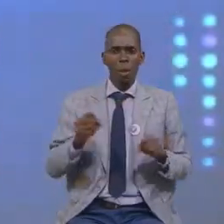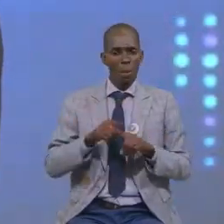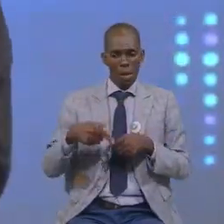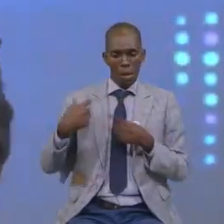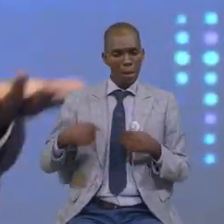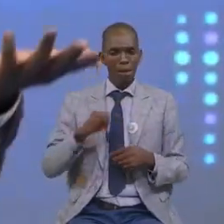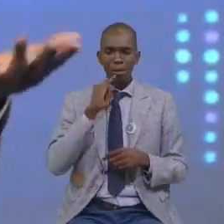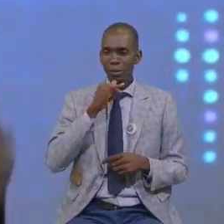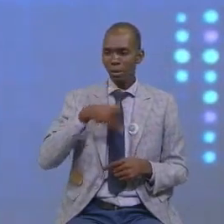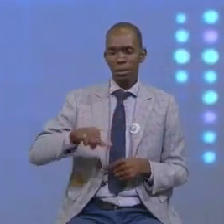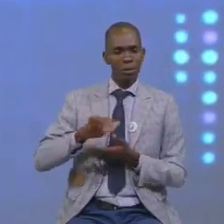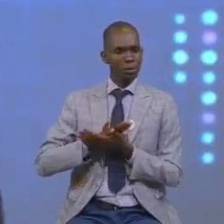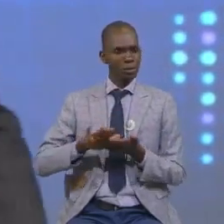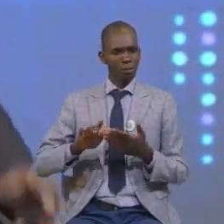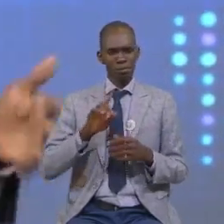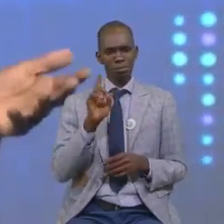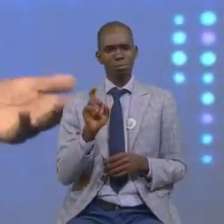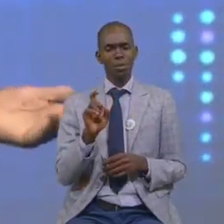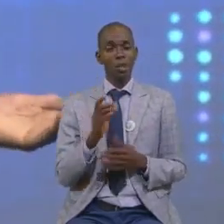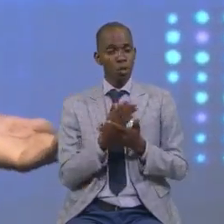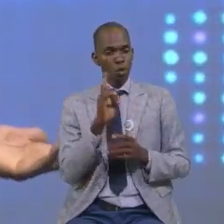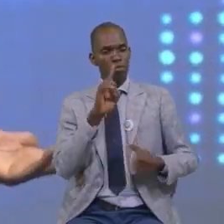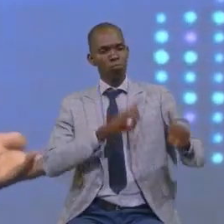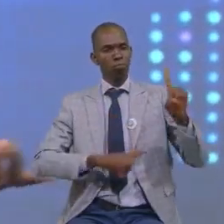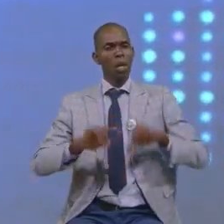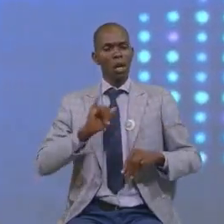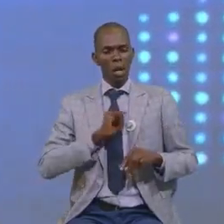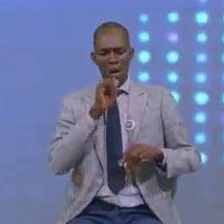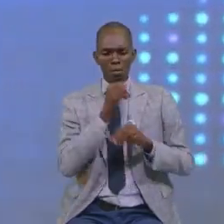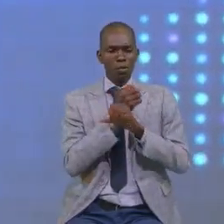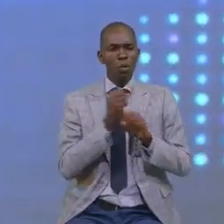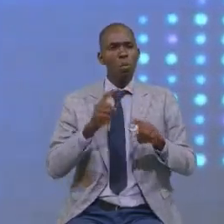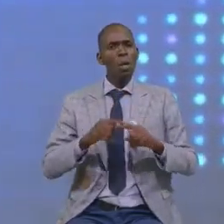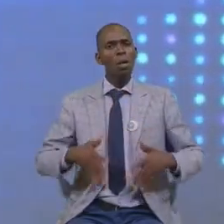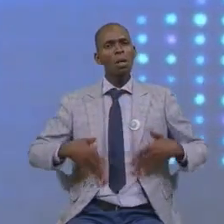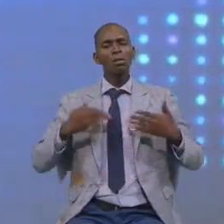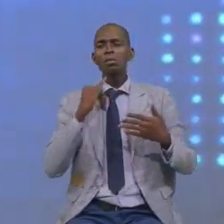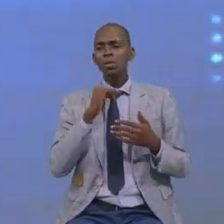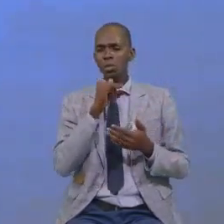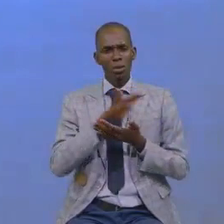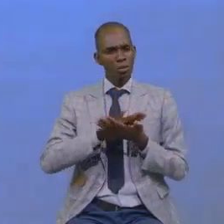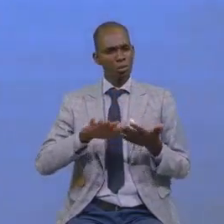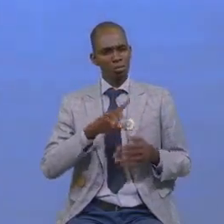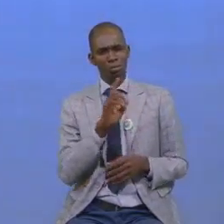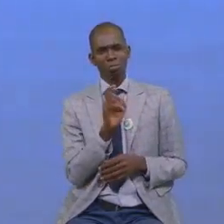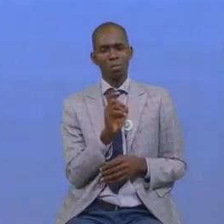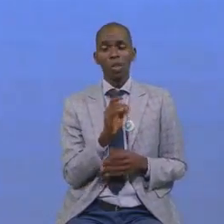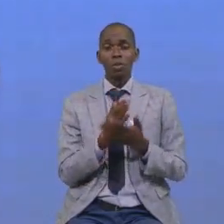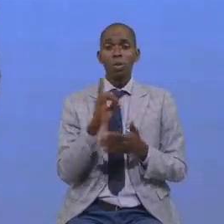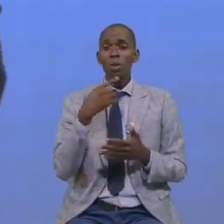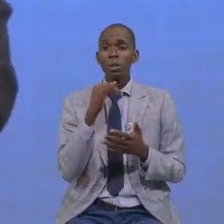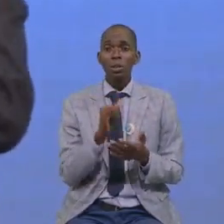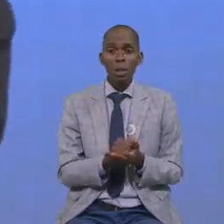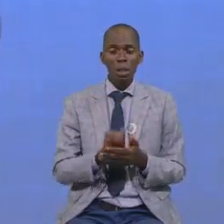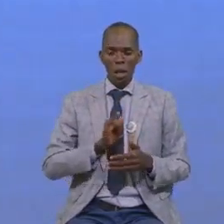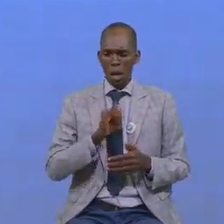clean. Somebody says, I'm saved, and the life is not clean. Somebody says, I'm saved, I am